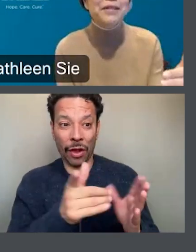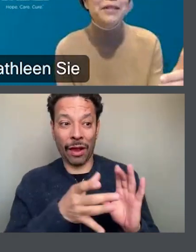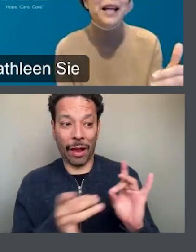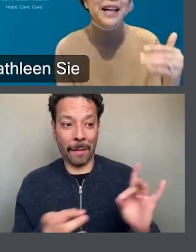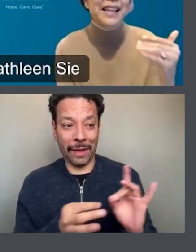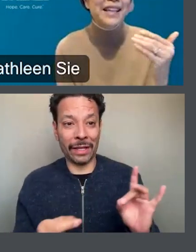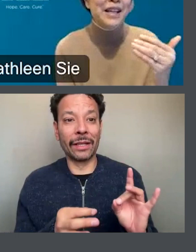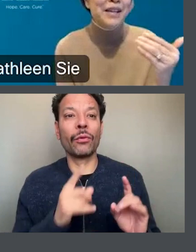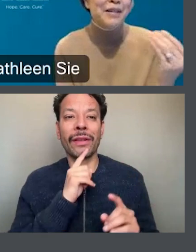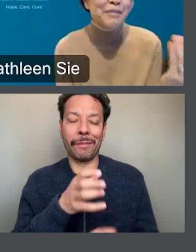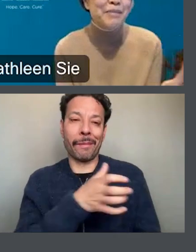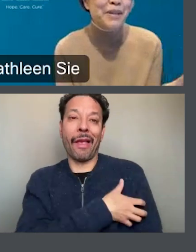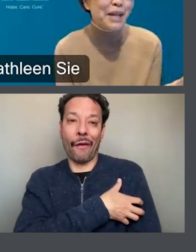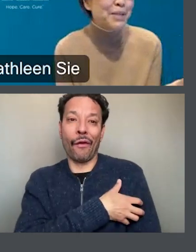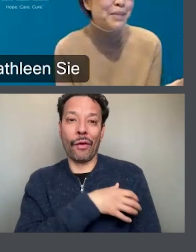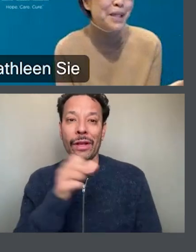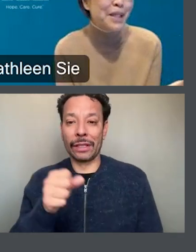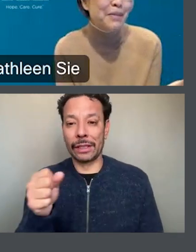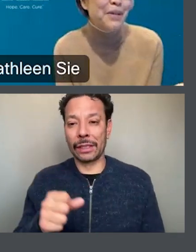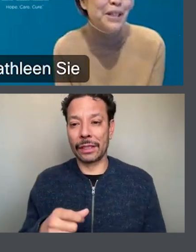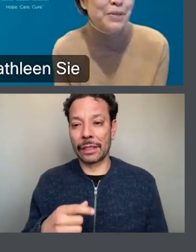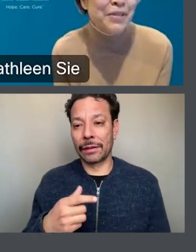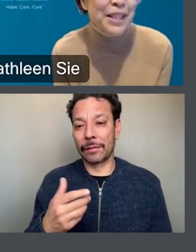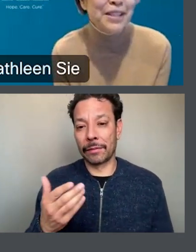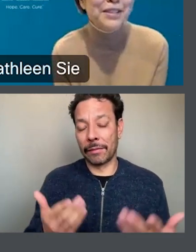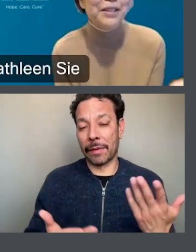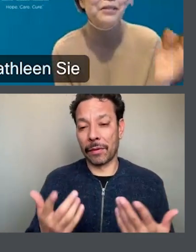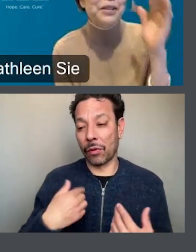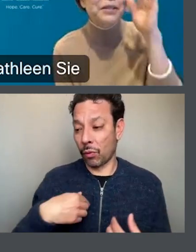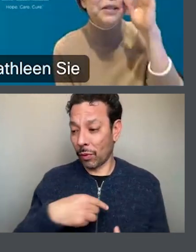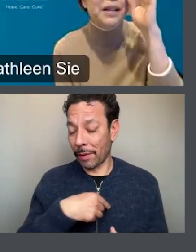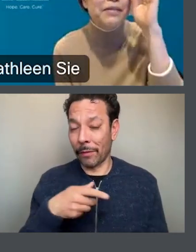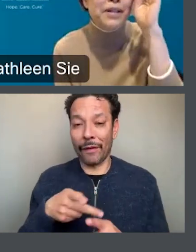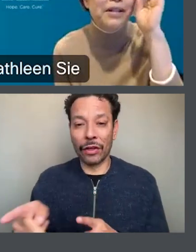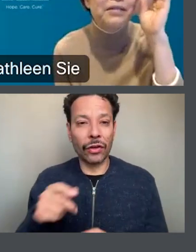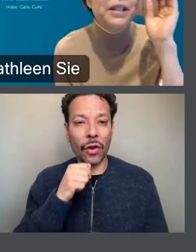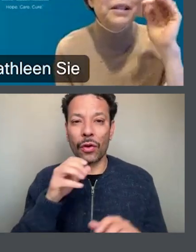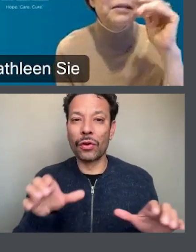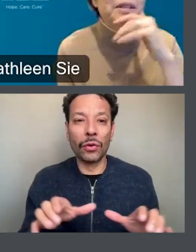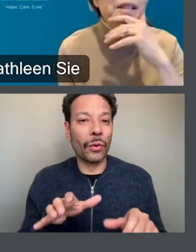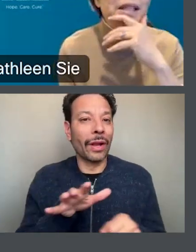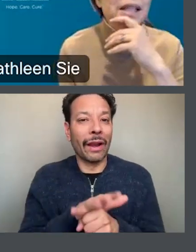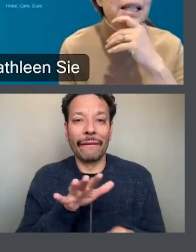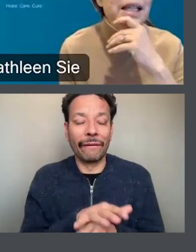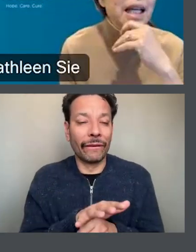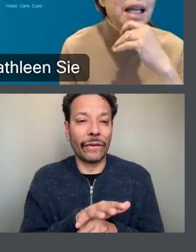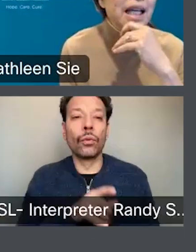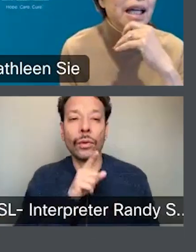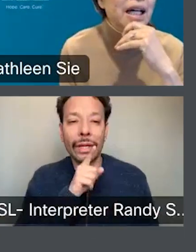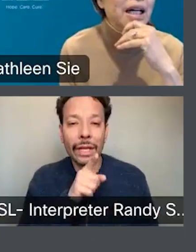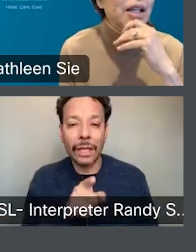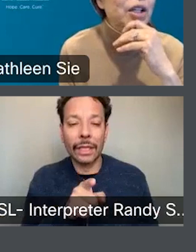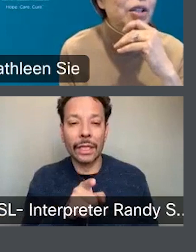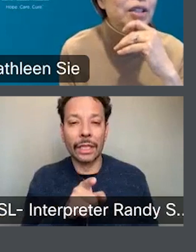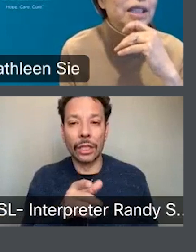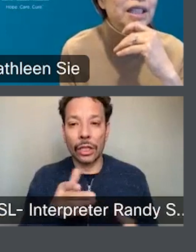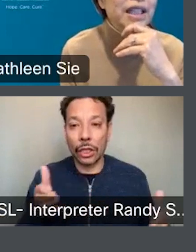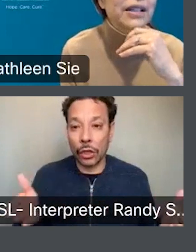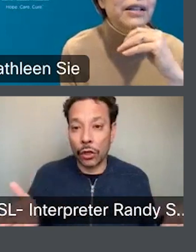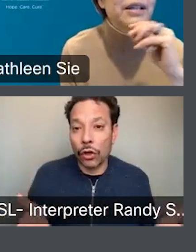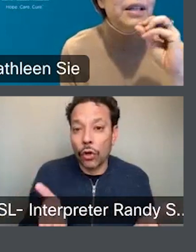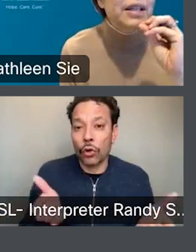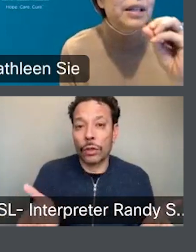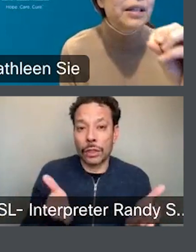powerful, and perhaps something that we as professionals don't do enough of, really